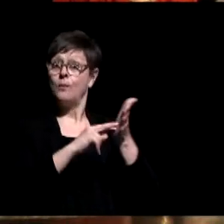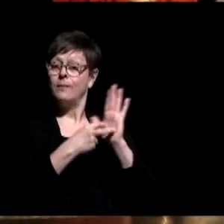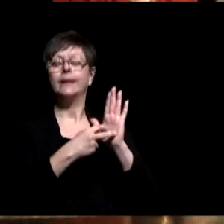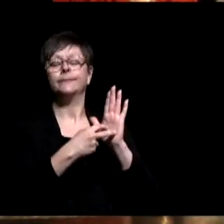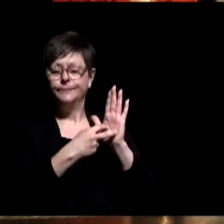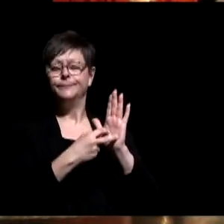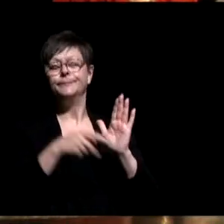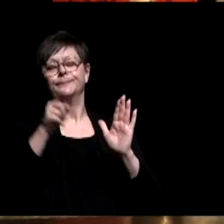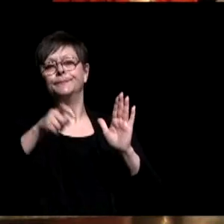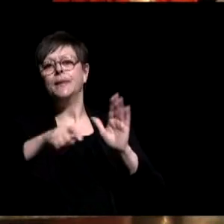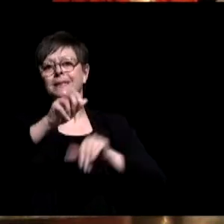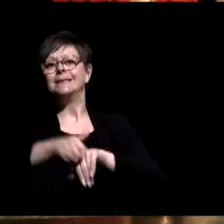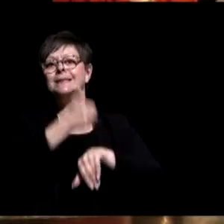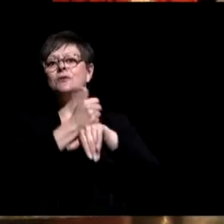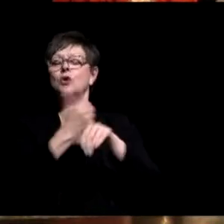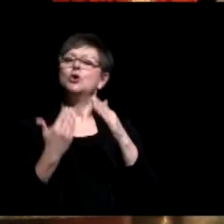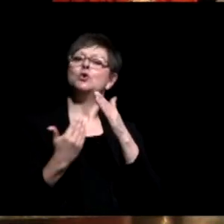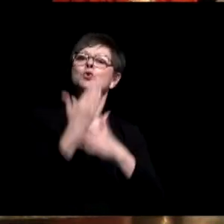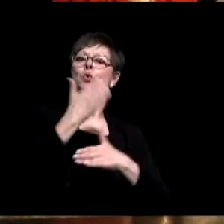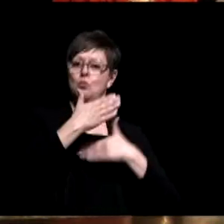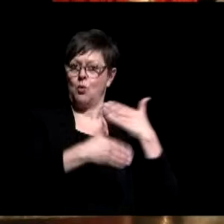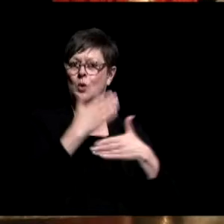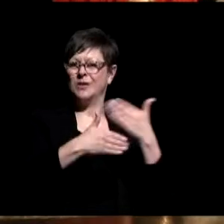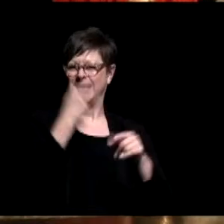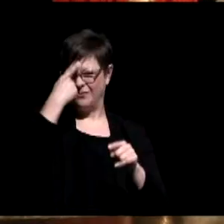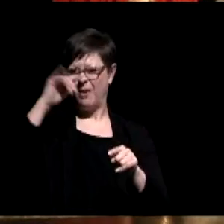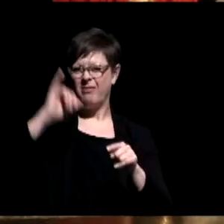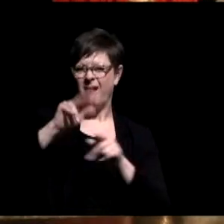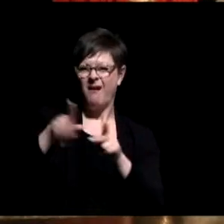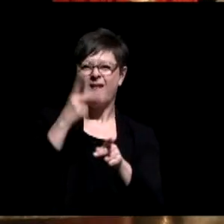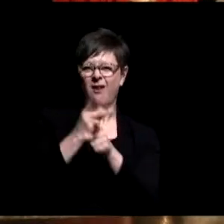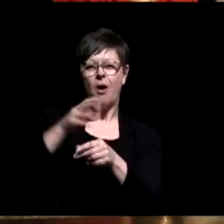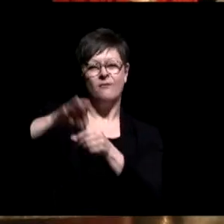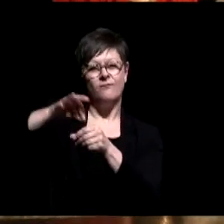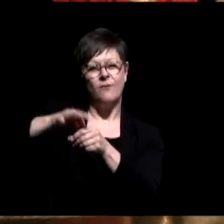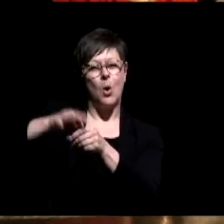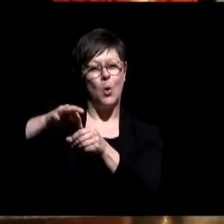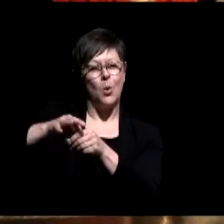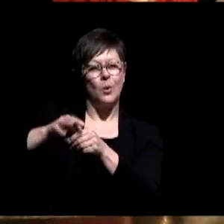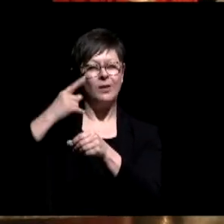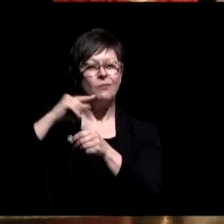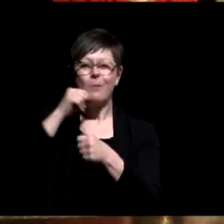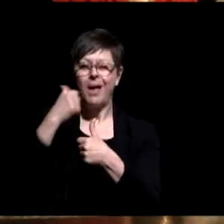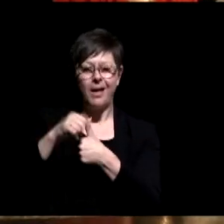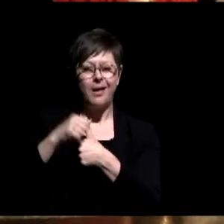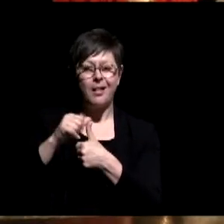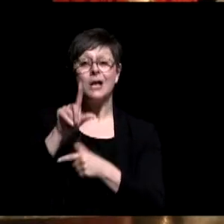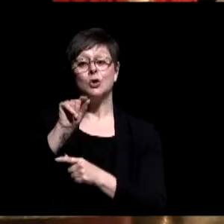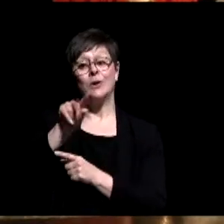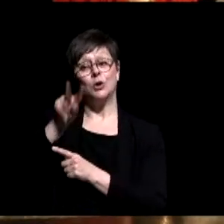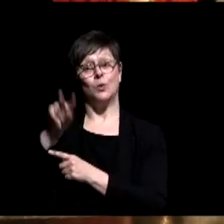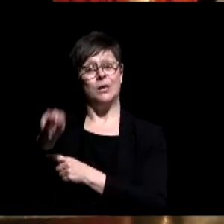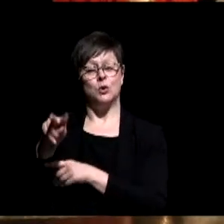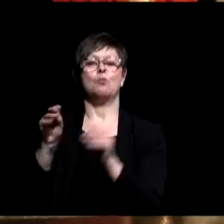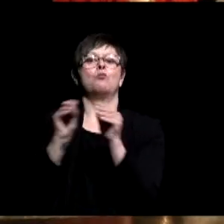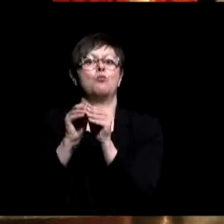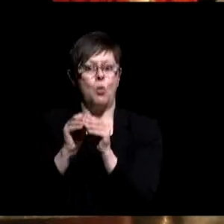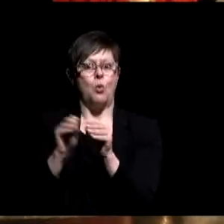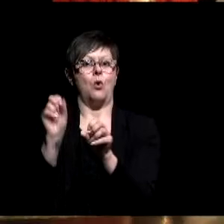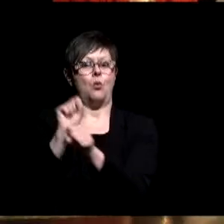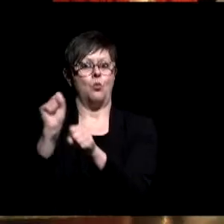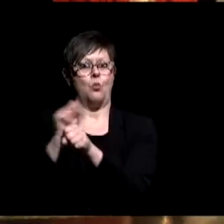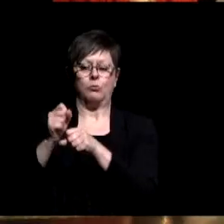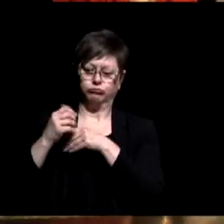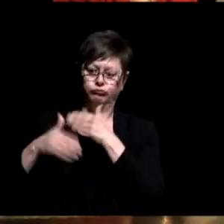a new streamlined process for this type of activity, and in 2022, further work was completed with